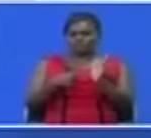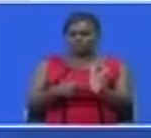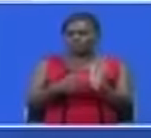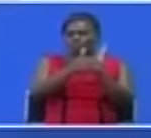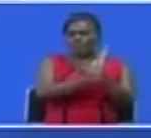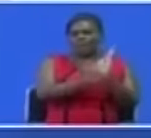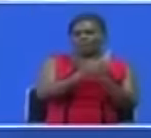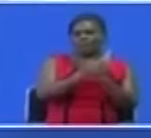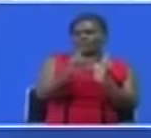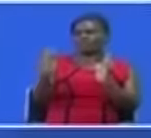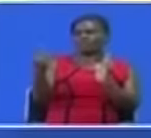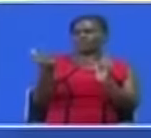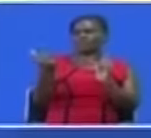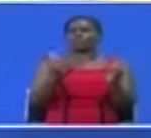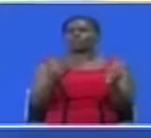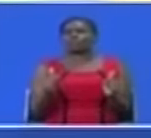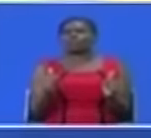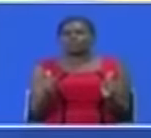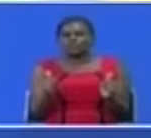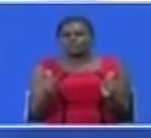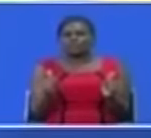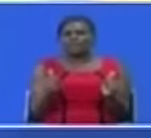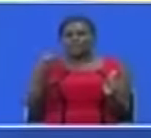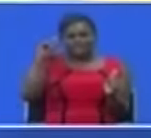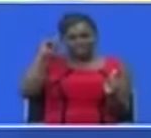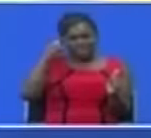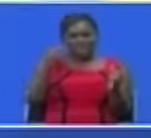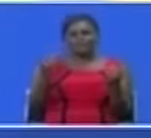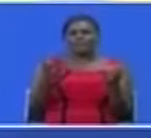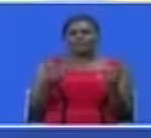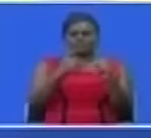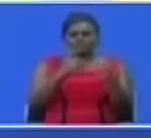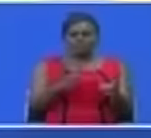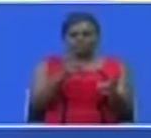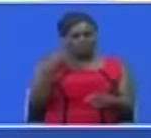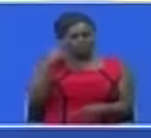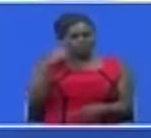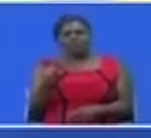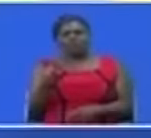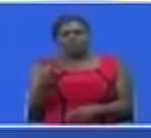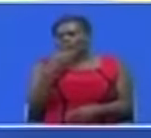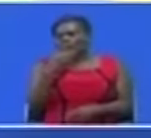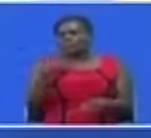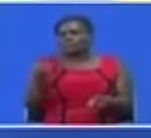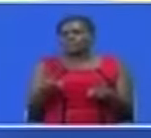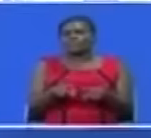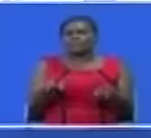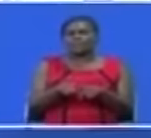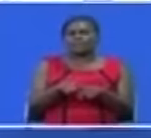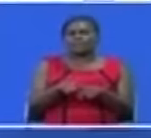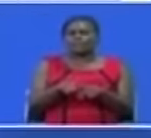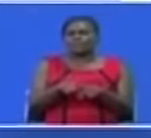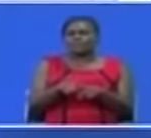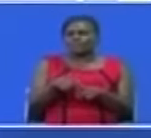who showcased their skills in the first match of the league. And I just think there's so much potential not only for boys but for girls, and we have to sing that from